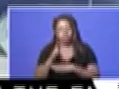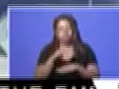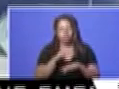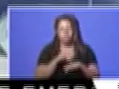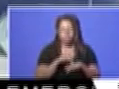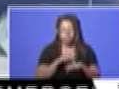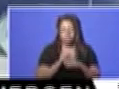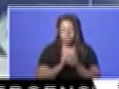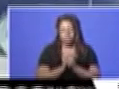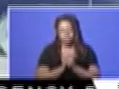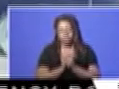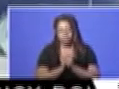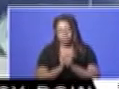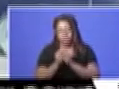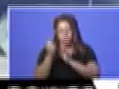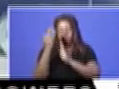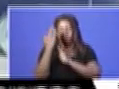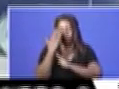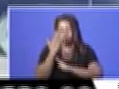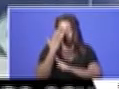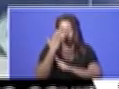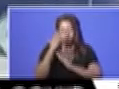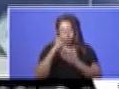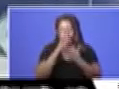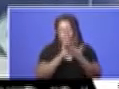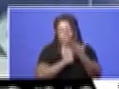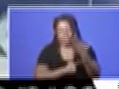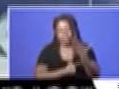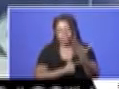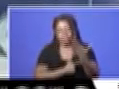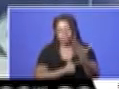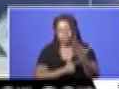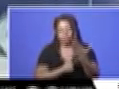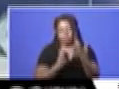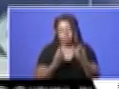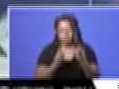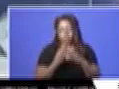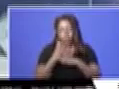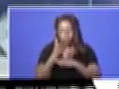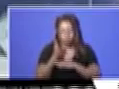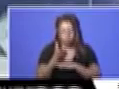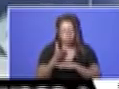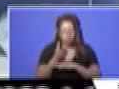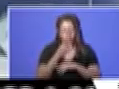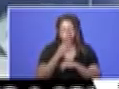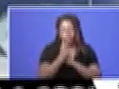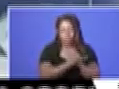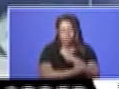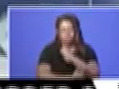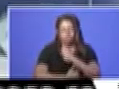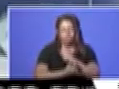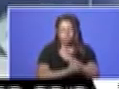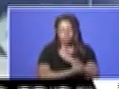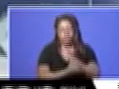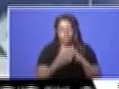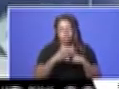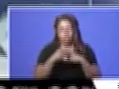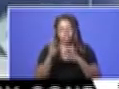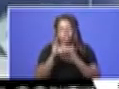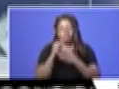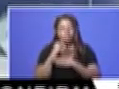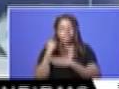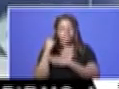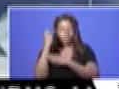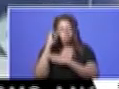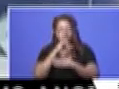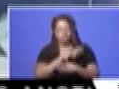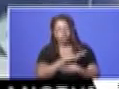Well, virtual lessons have been the order of the day for students across the country, including those at the Red Cross Center for the Deaf. For Principal